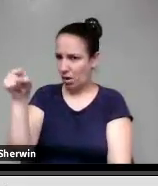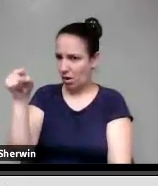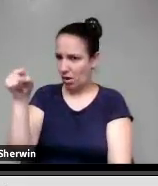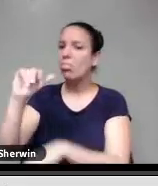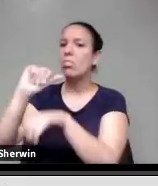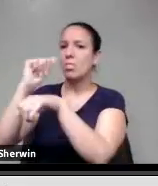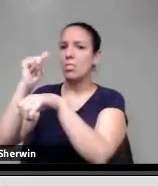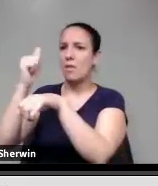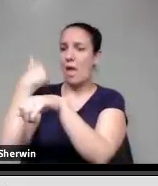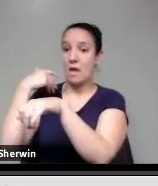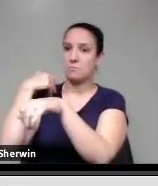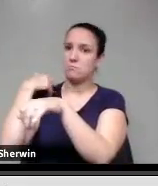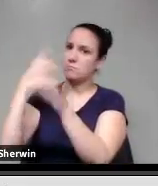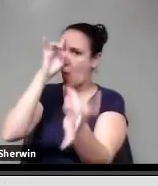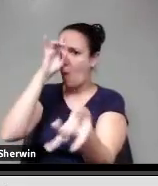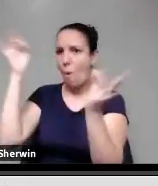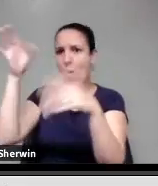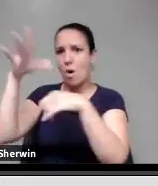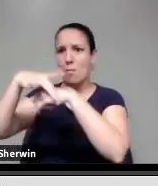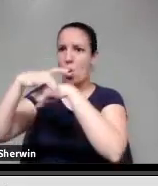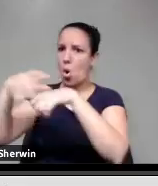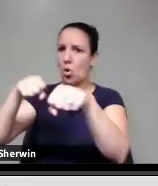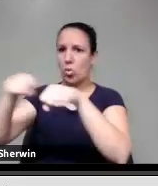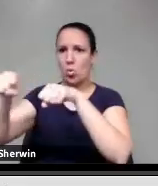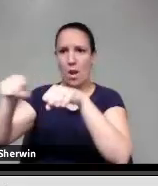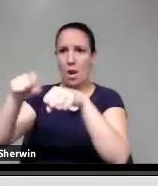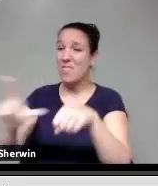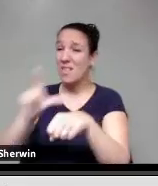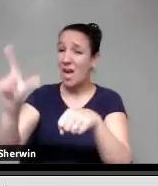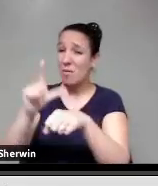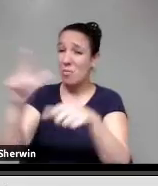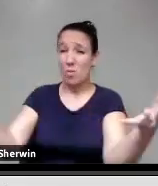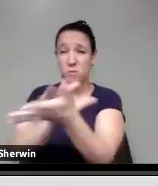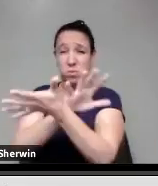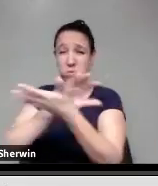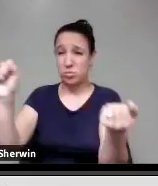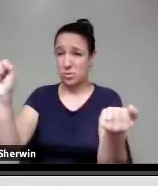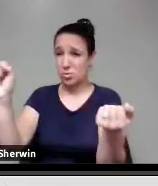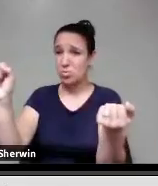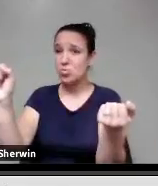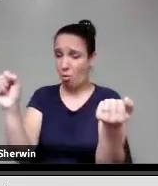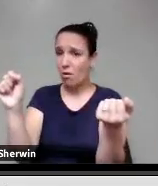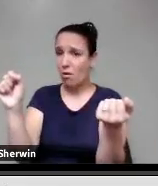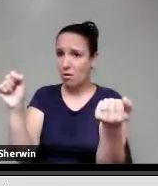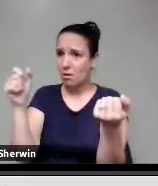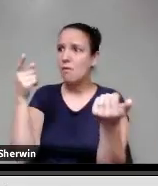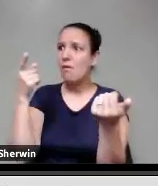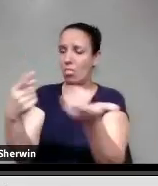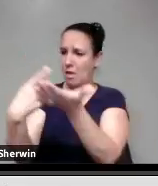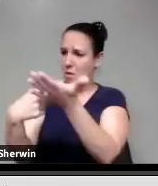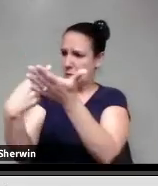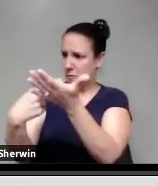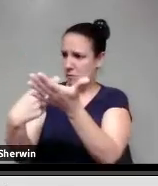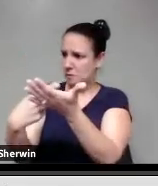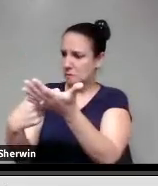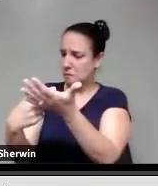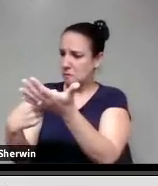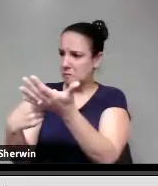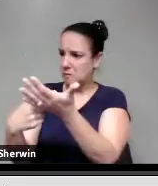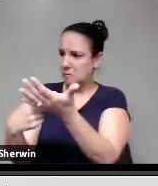discovered was the library was destroyed during the earthquake in February of 2011, and as they were discussing what they wanted